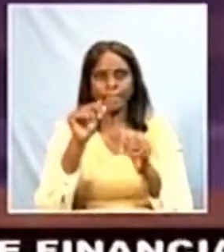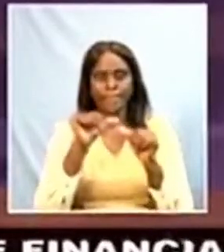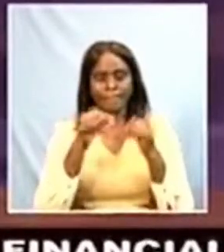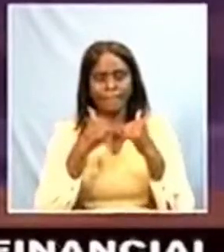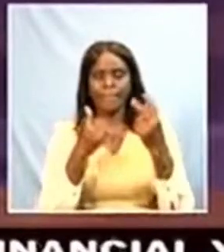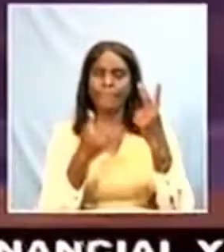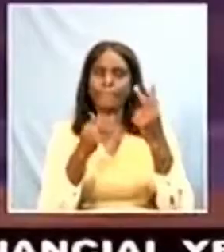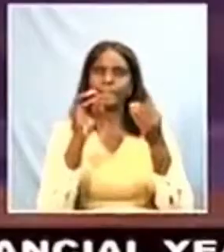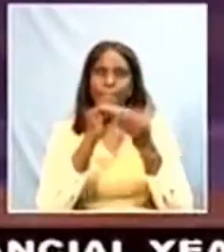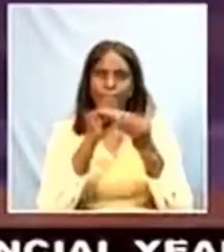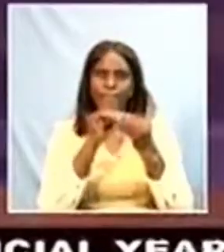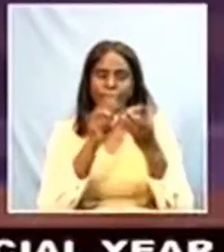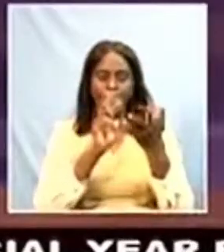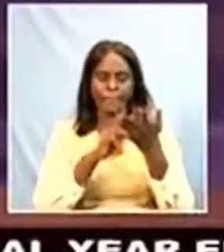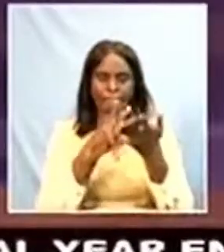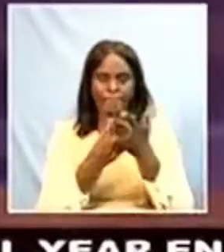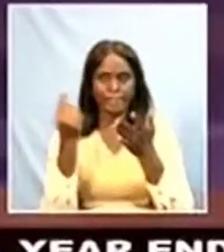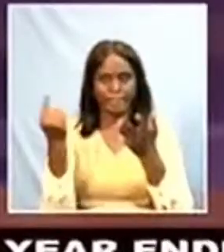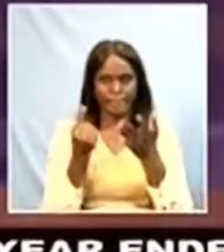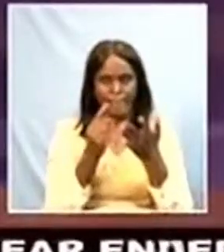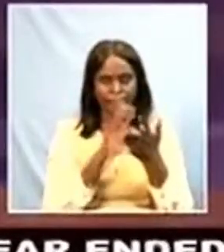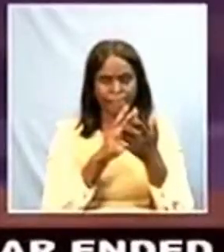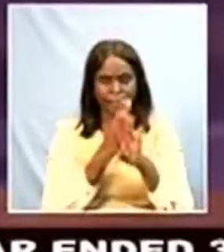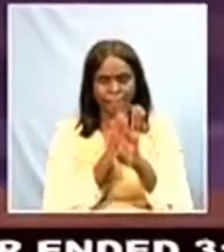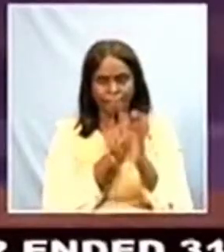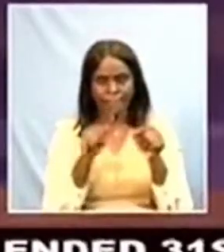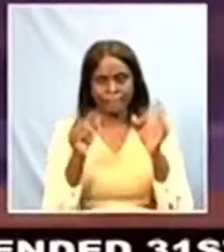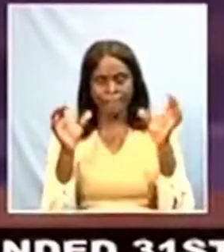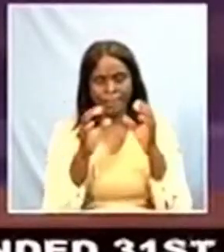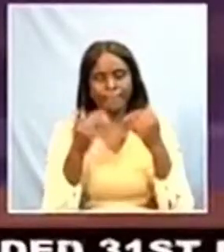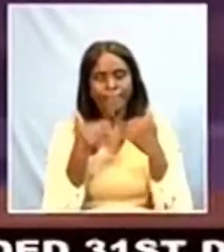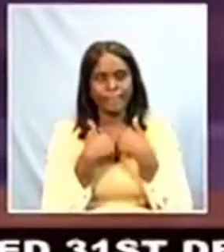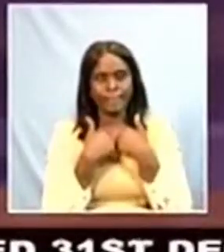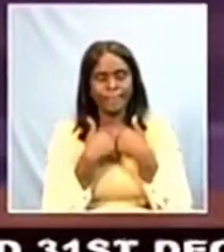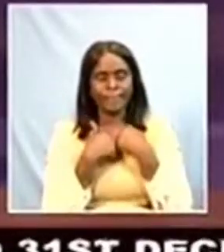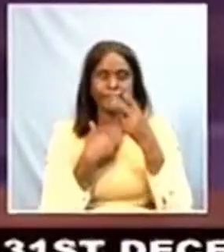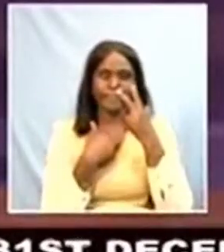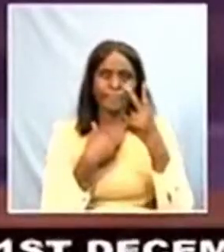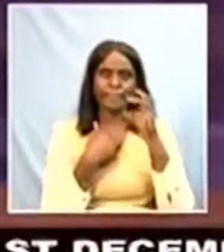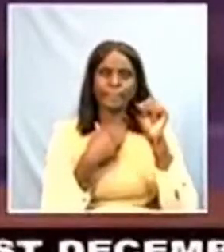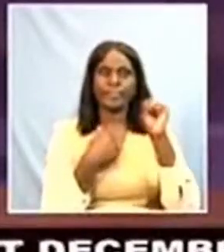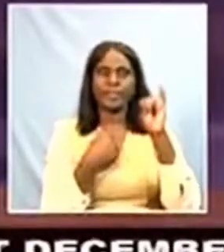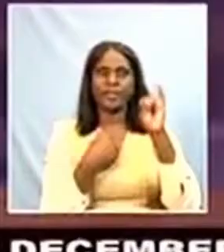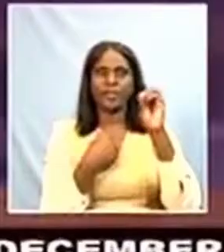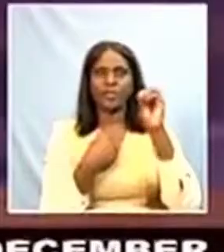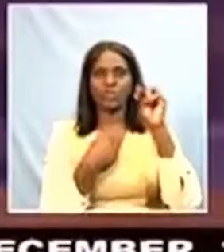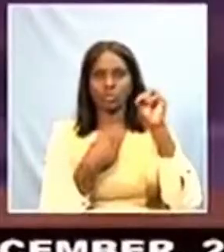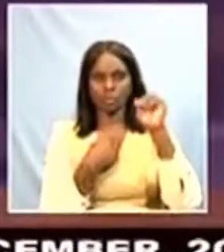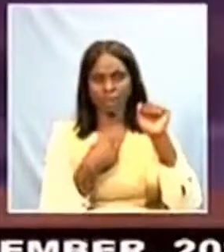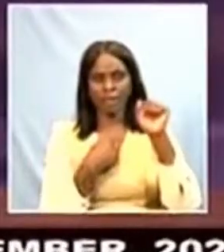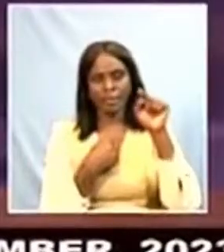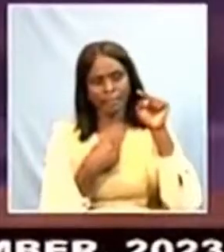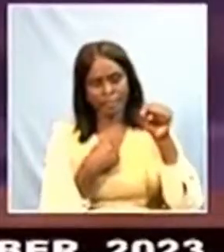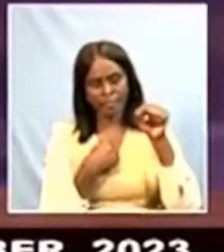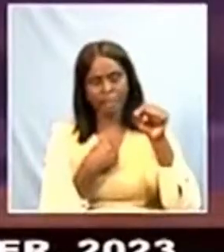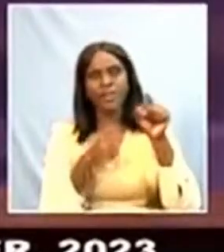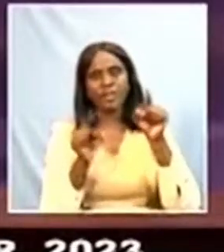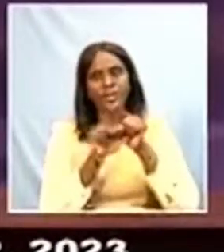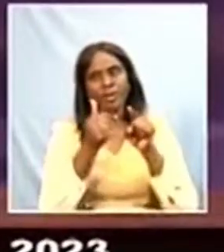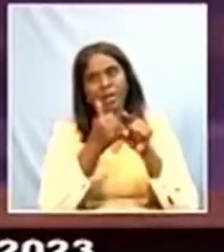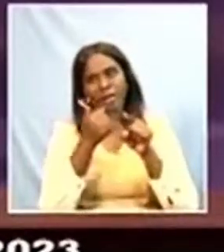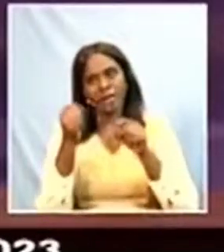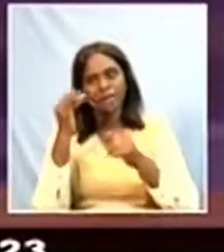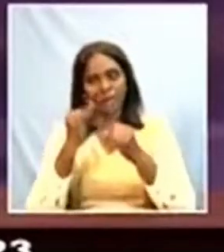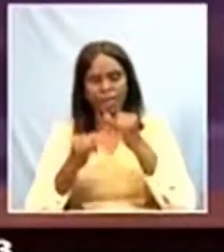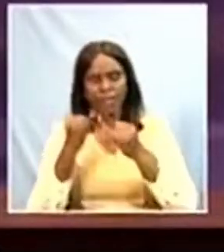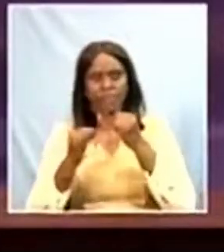two more witnesses to appear before this committee. We're yet to see Sioma appear before this committee, and we expect to